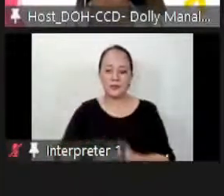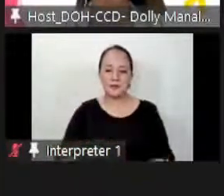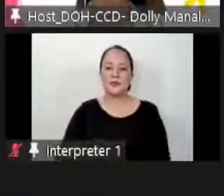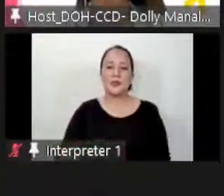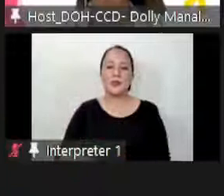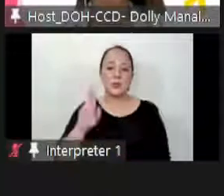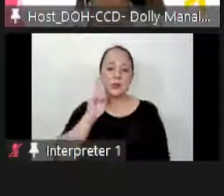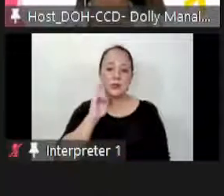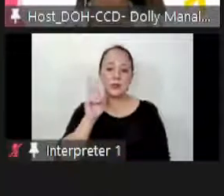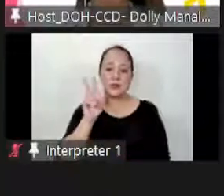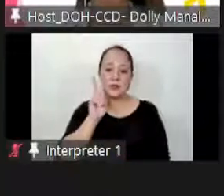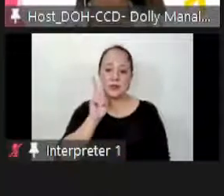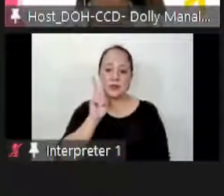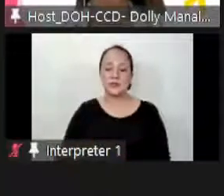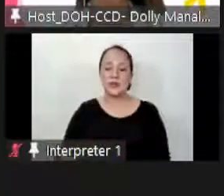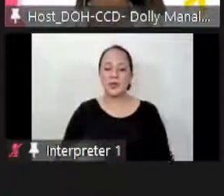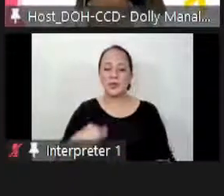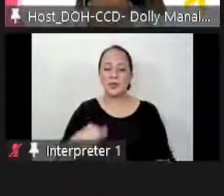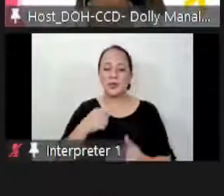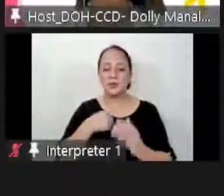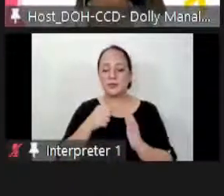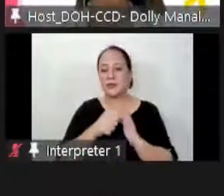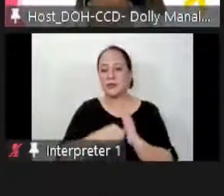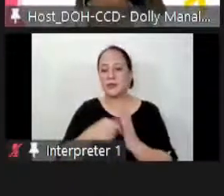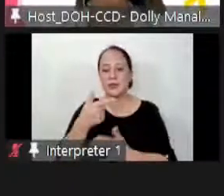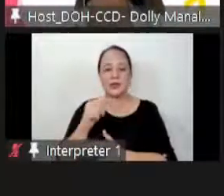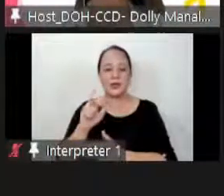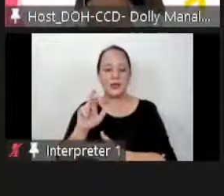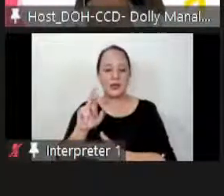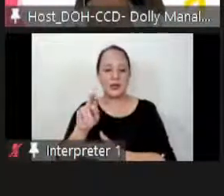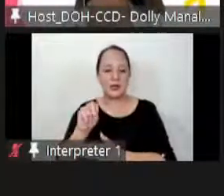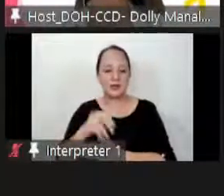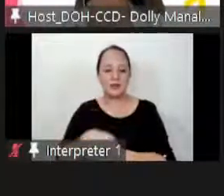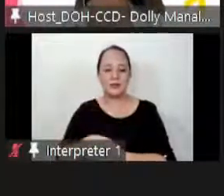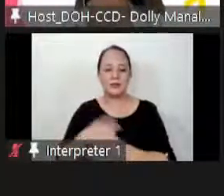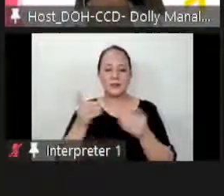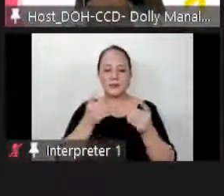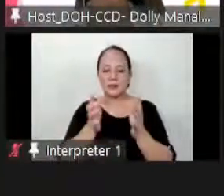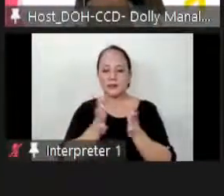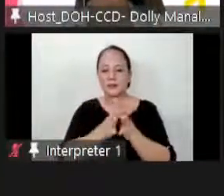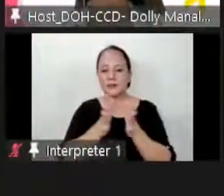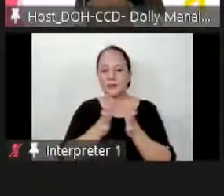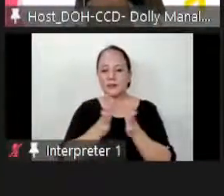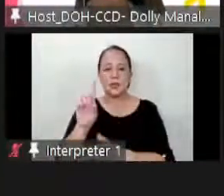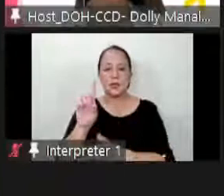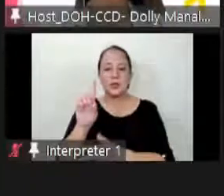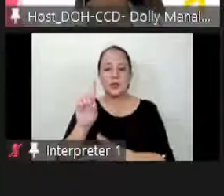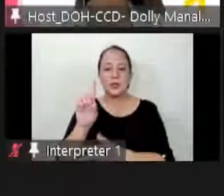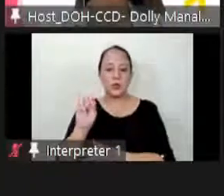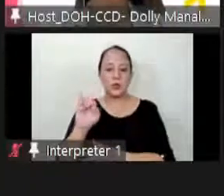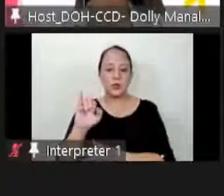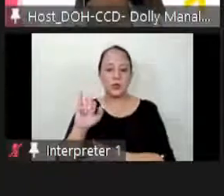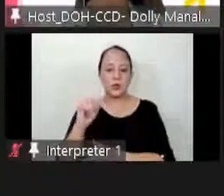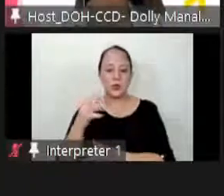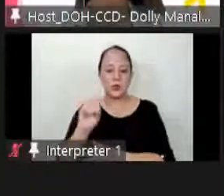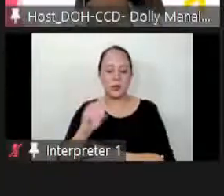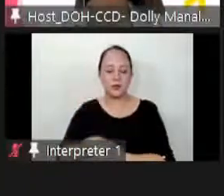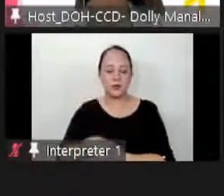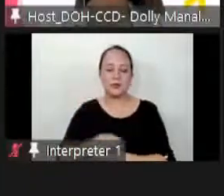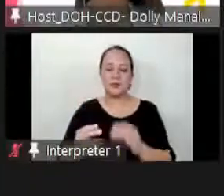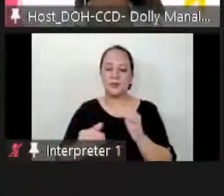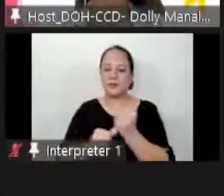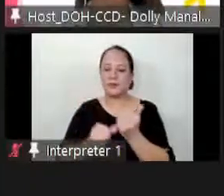Bergere, Attorney Dante Gueran, Director General Rolando Enrique Domingo, Assistant Secretary